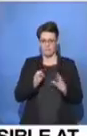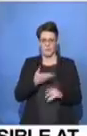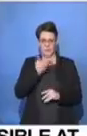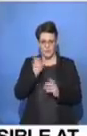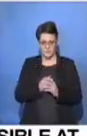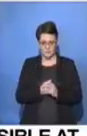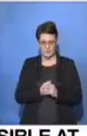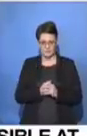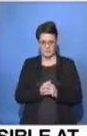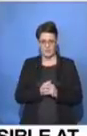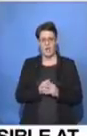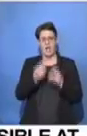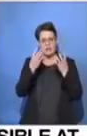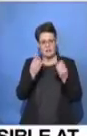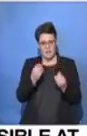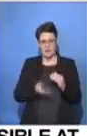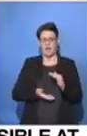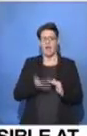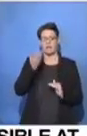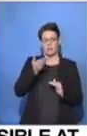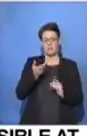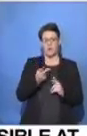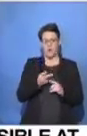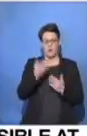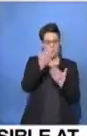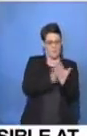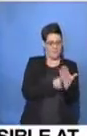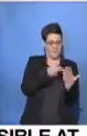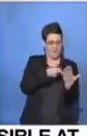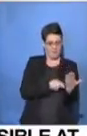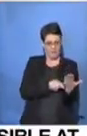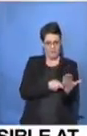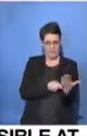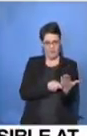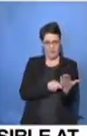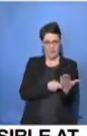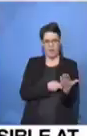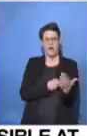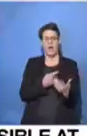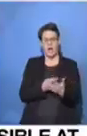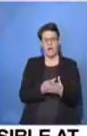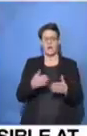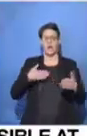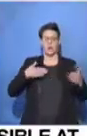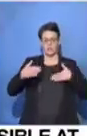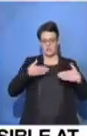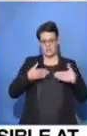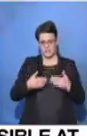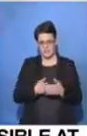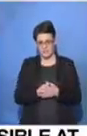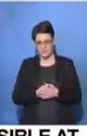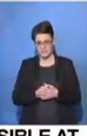Increased number of political parties on ballot papers and attendant logistics.